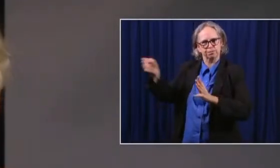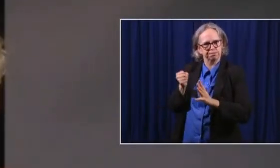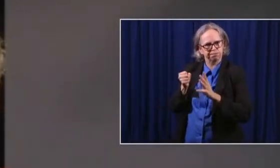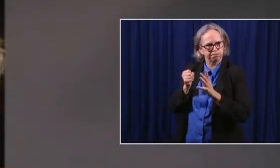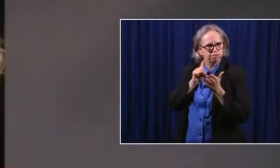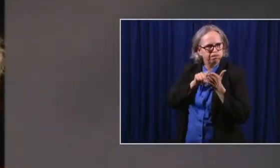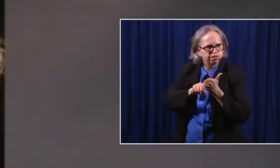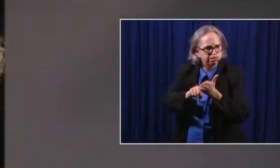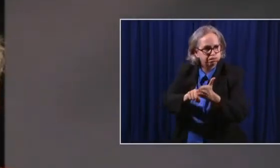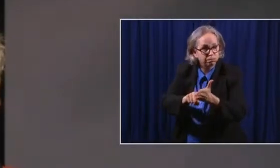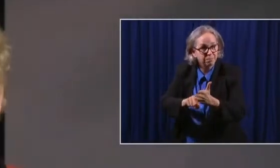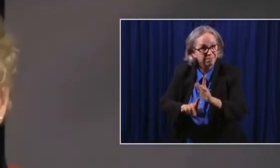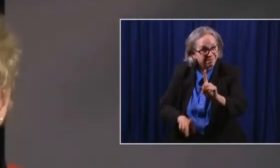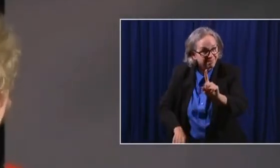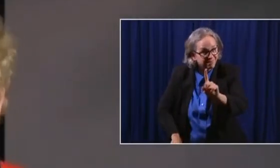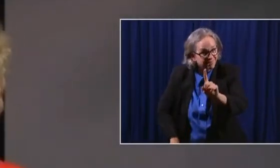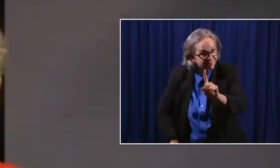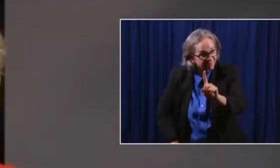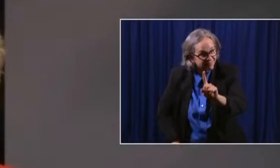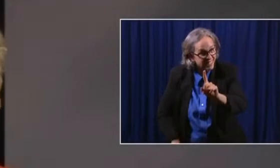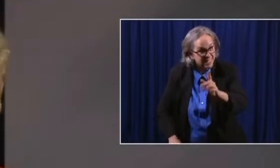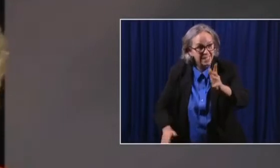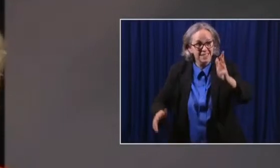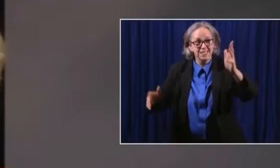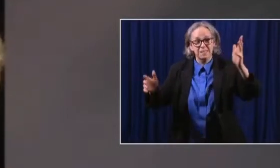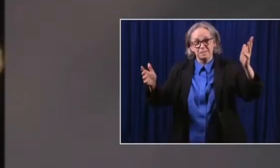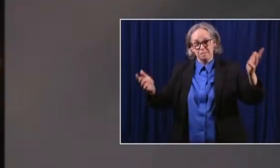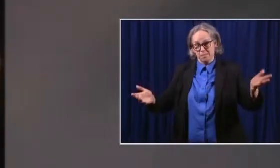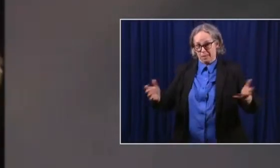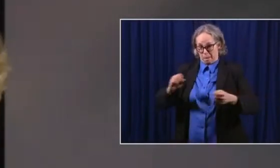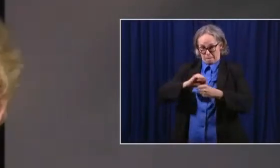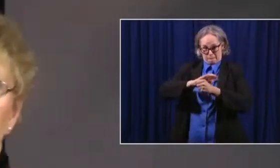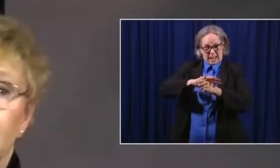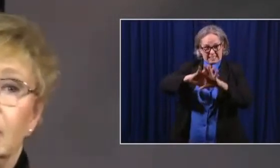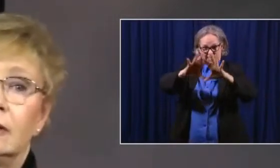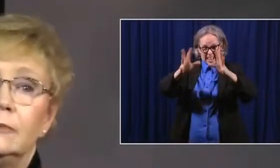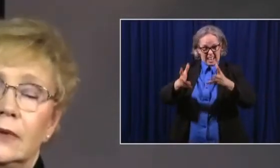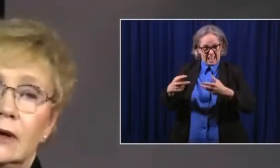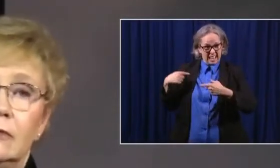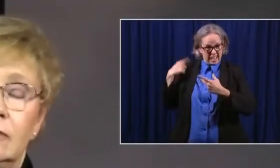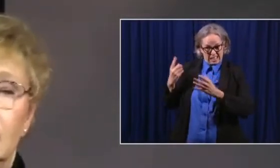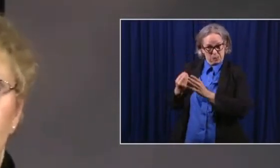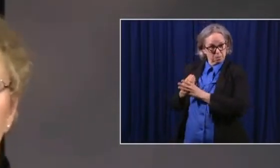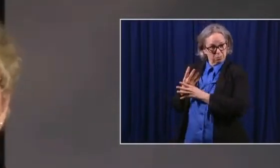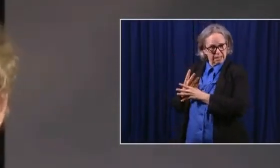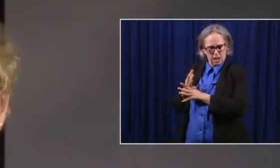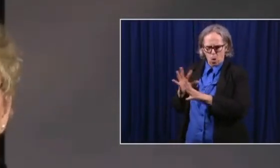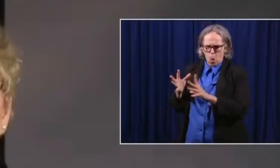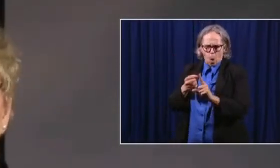began back in the spring with force in our area